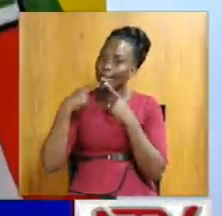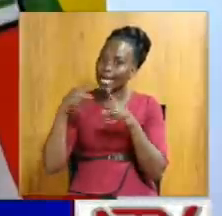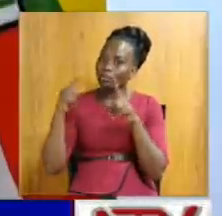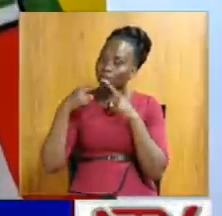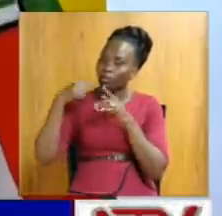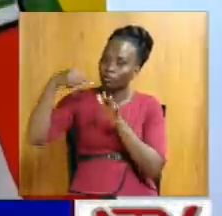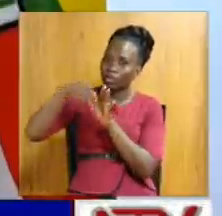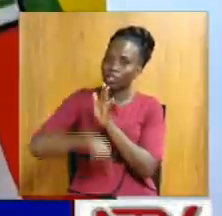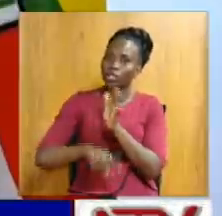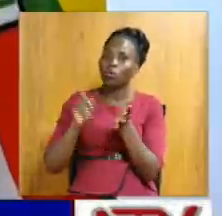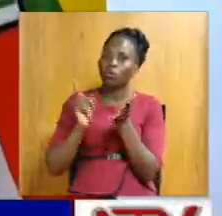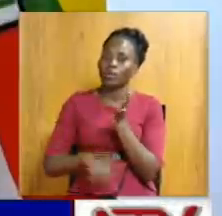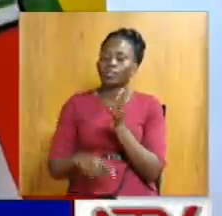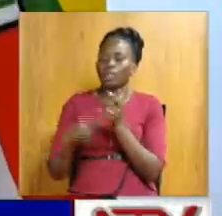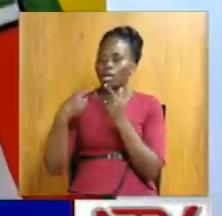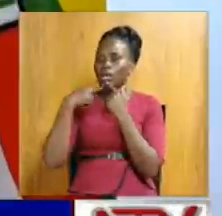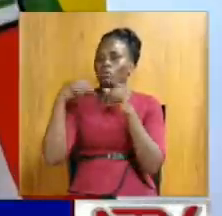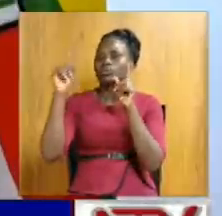details.